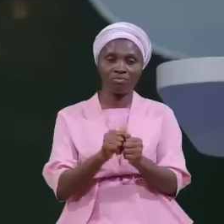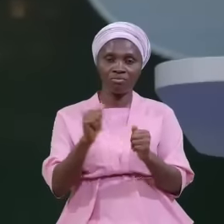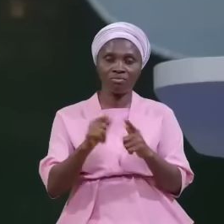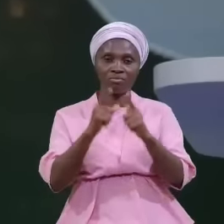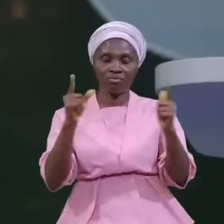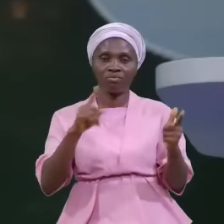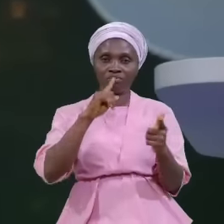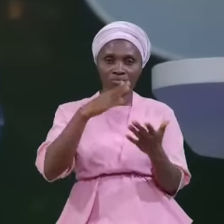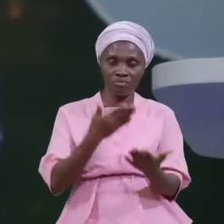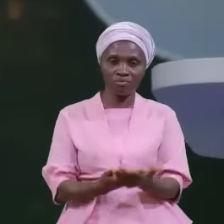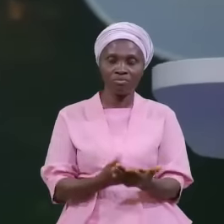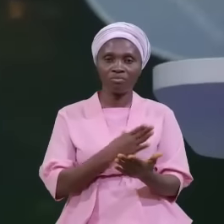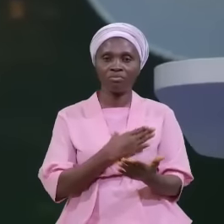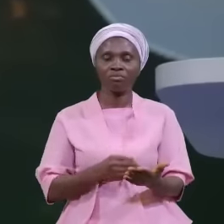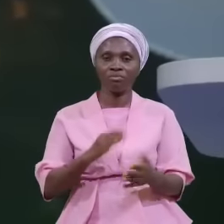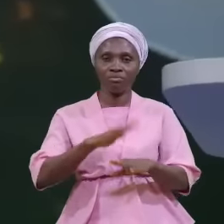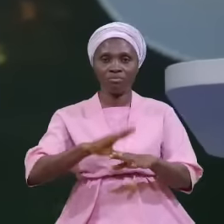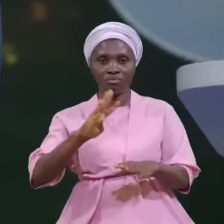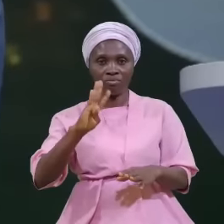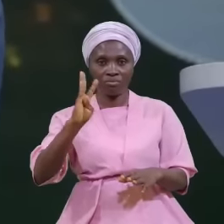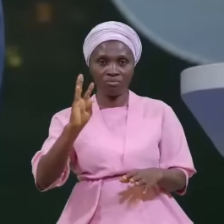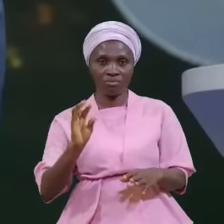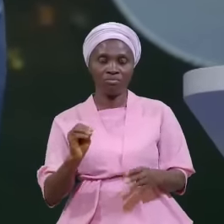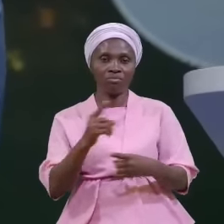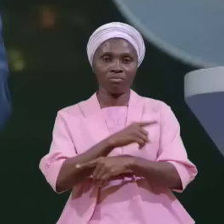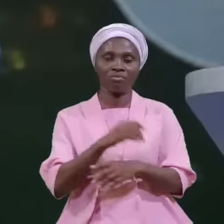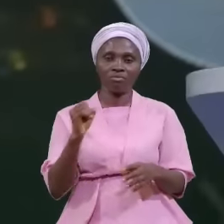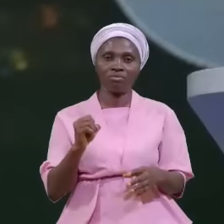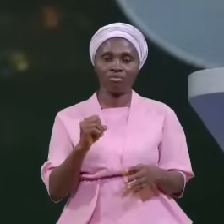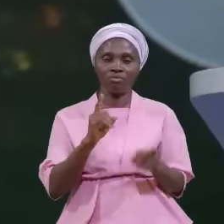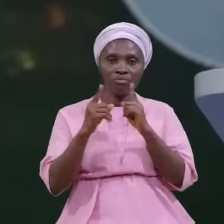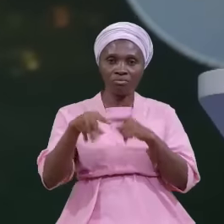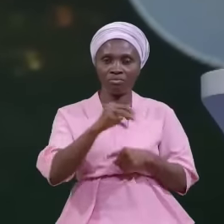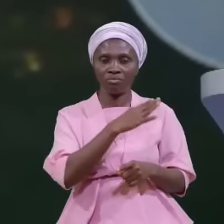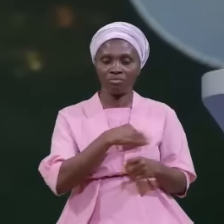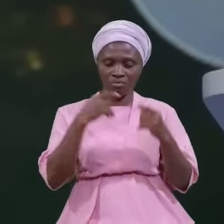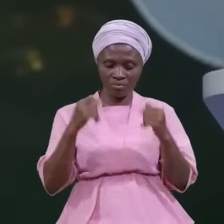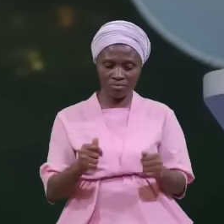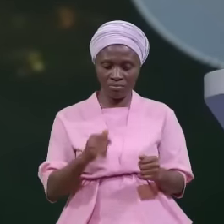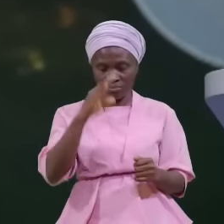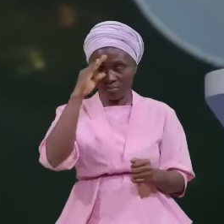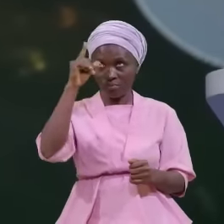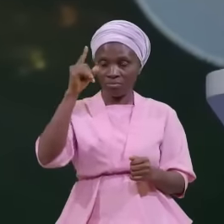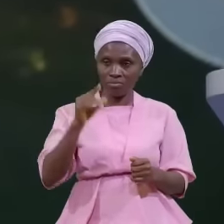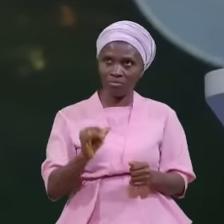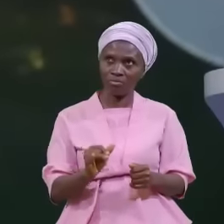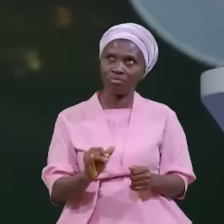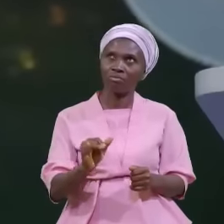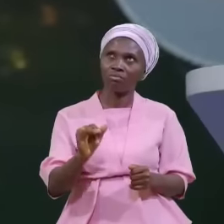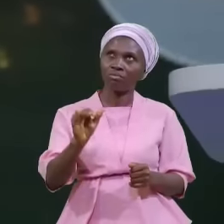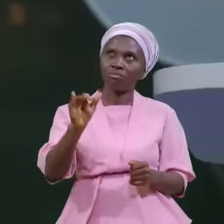to them. All of a sudden, he was being lifted up. They were looking. His ascension,